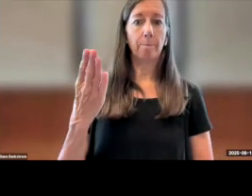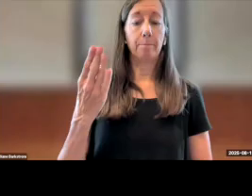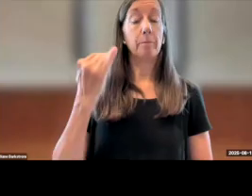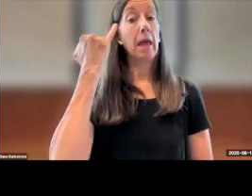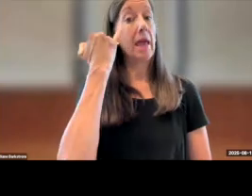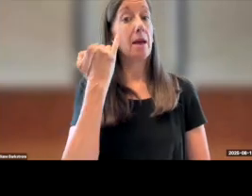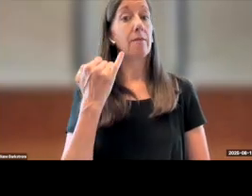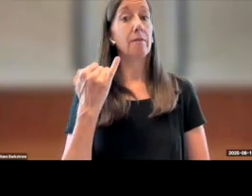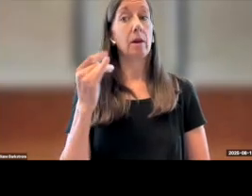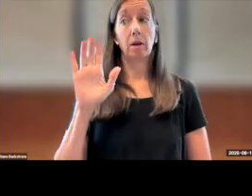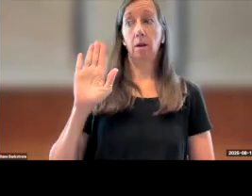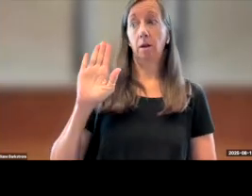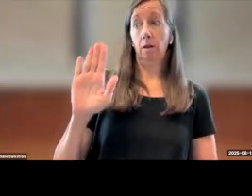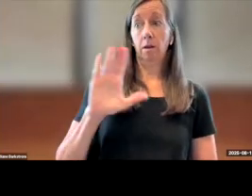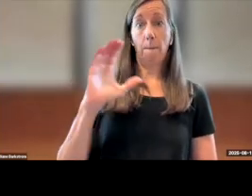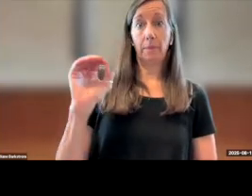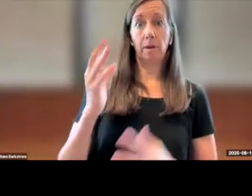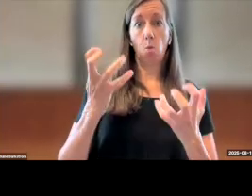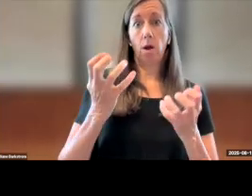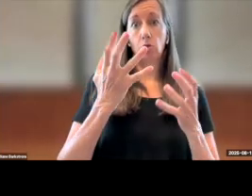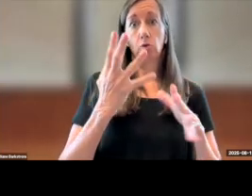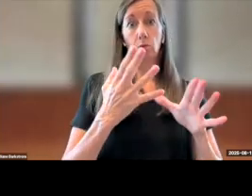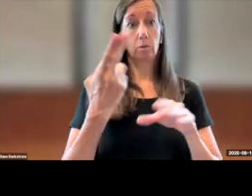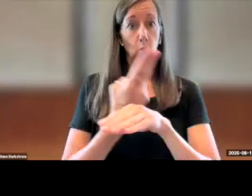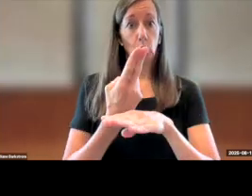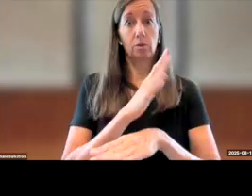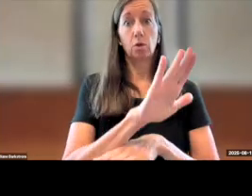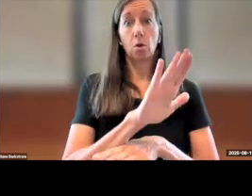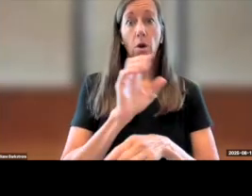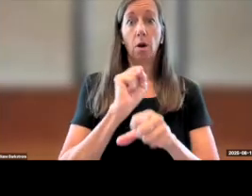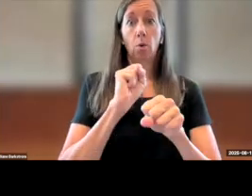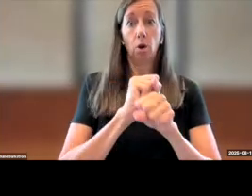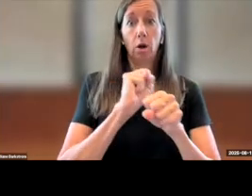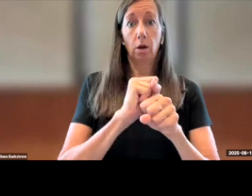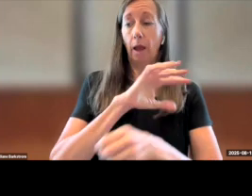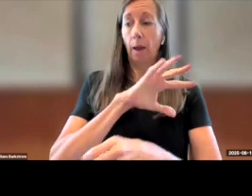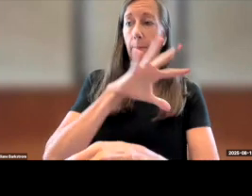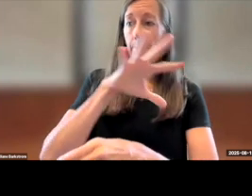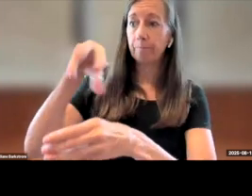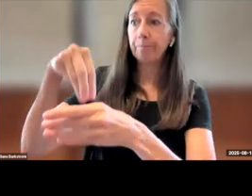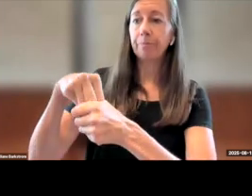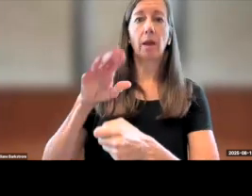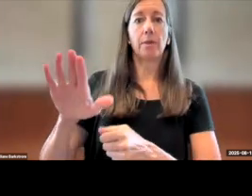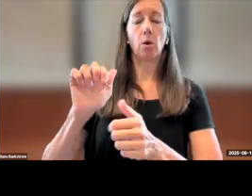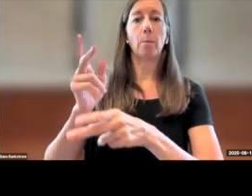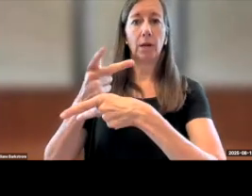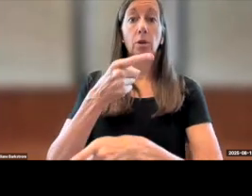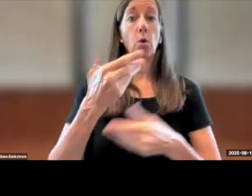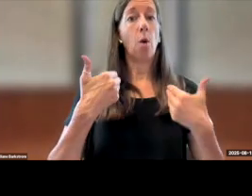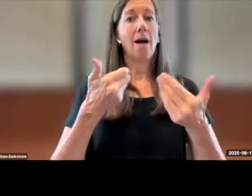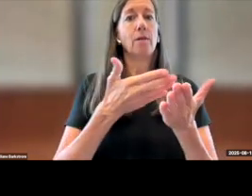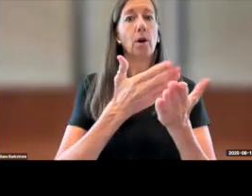your work and then incorporate it into a production, you do have rights around your contributions. Keep